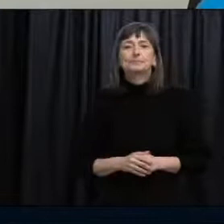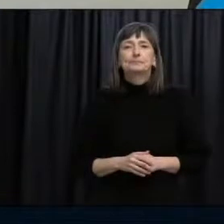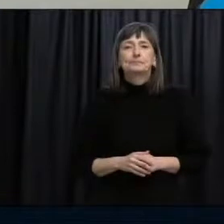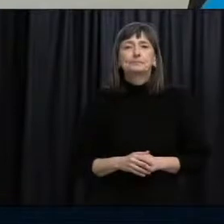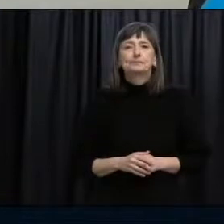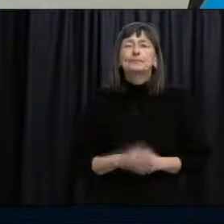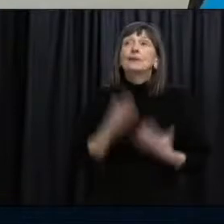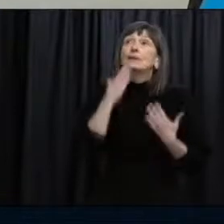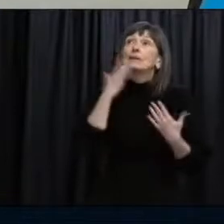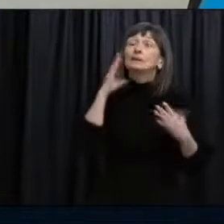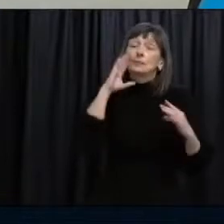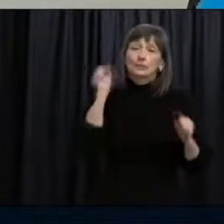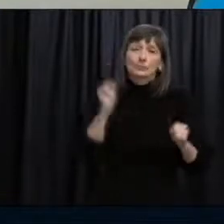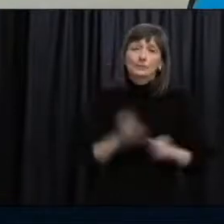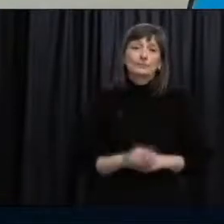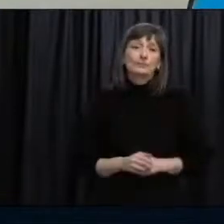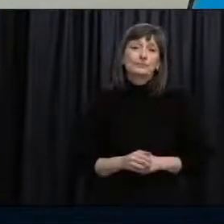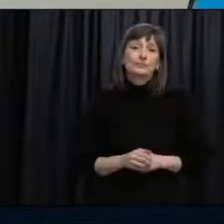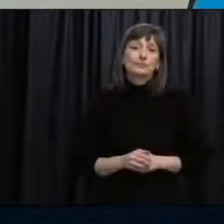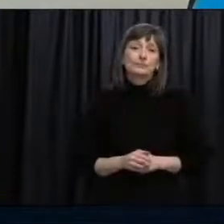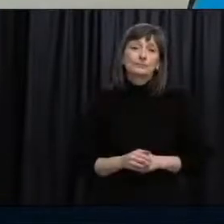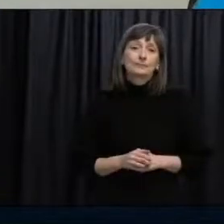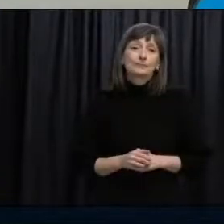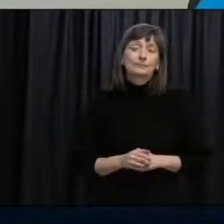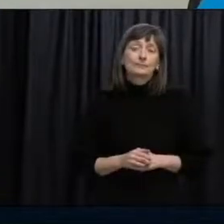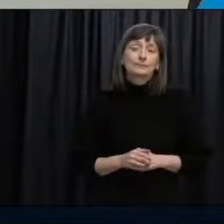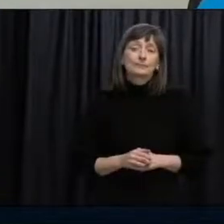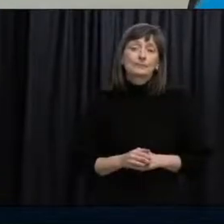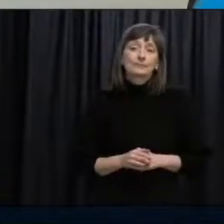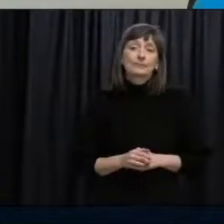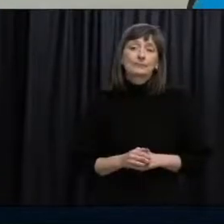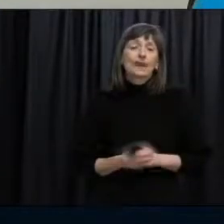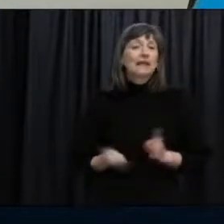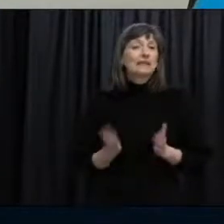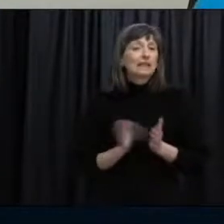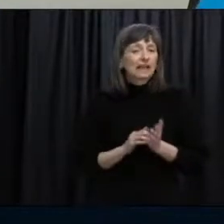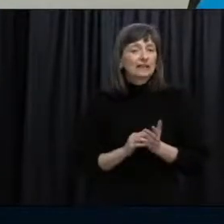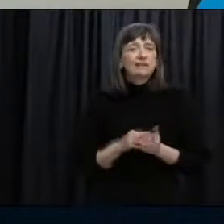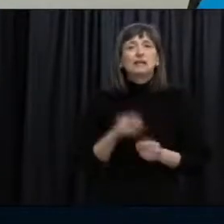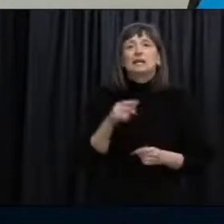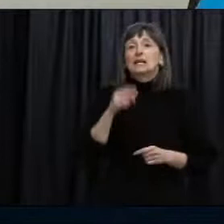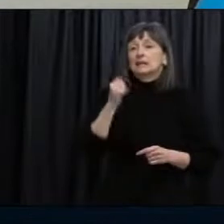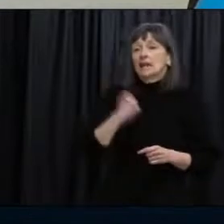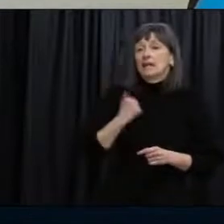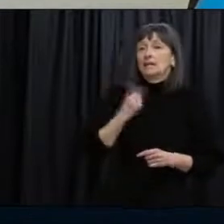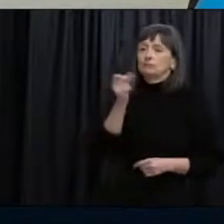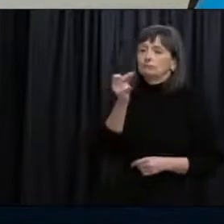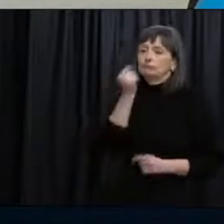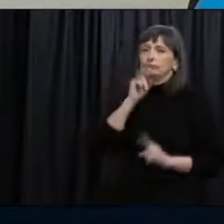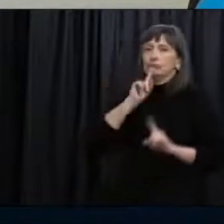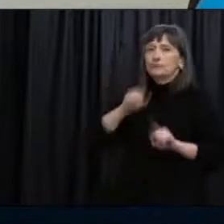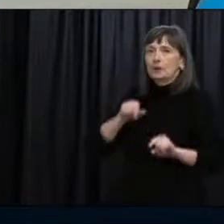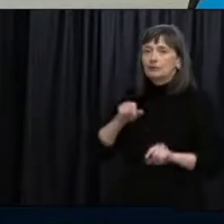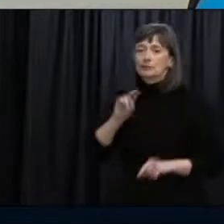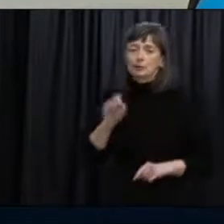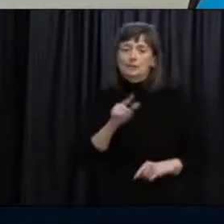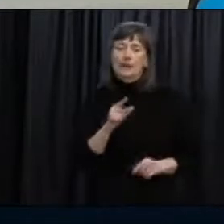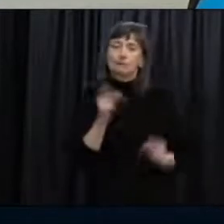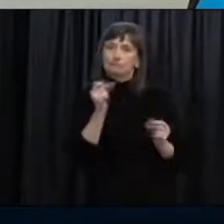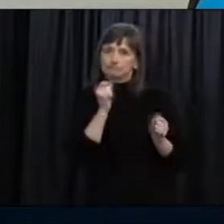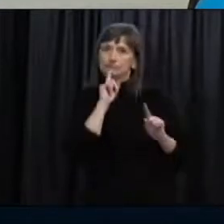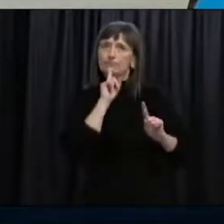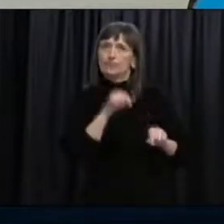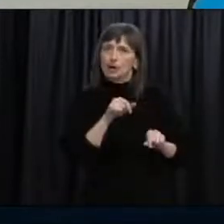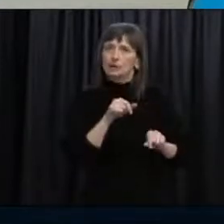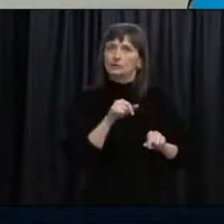Thank you very much, Premier. Again, I would like to repeat that this is a prompt response by the province to